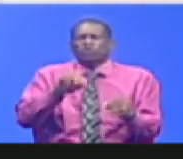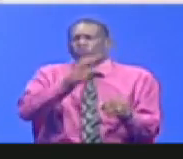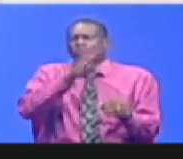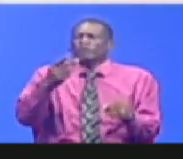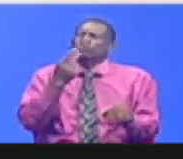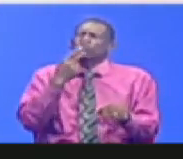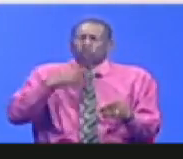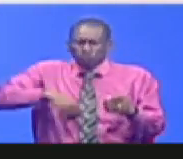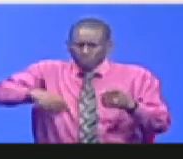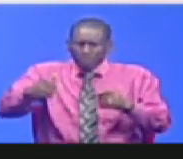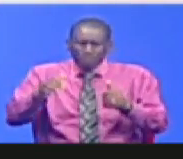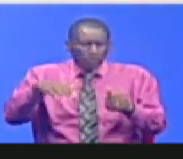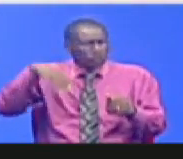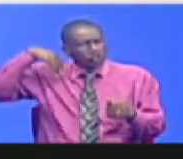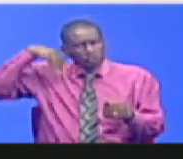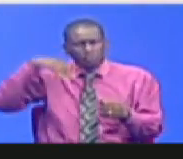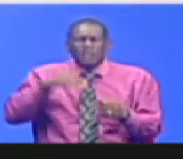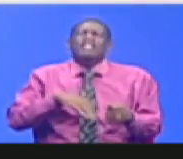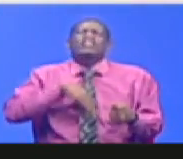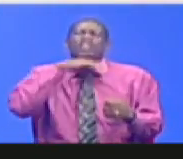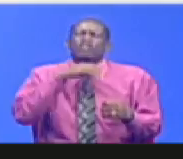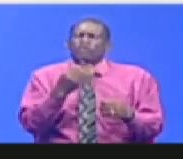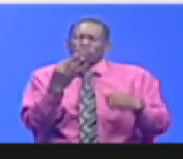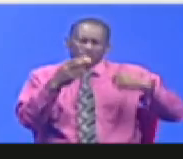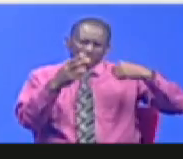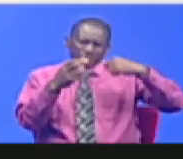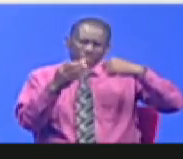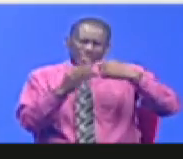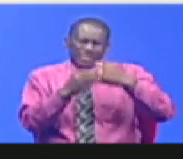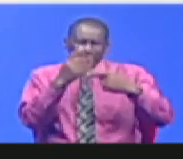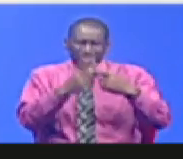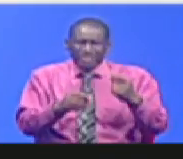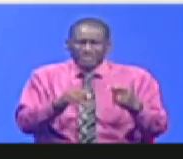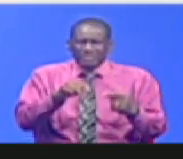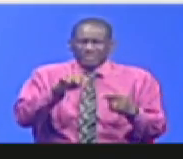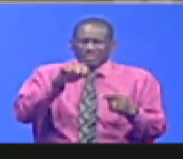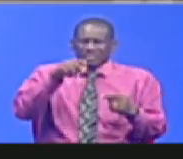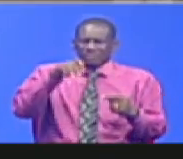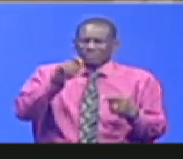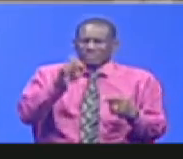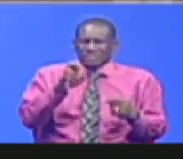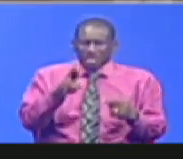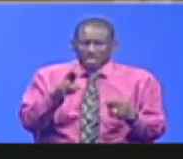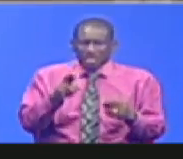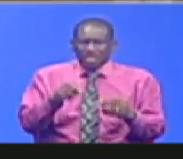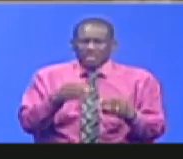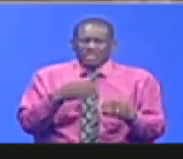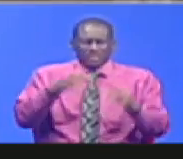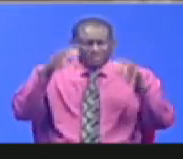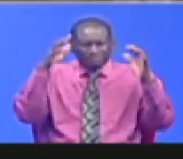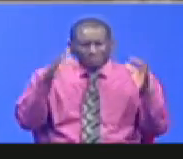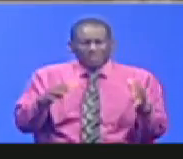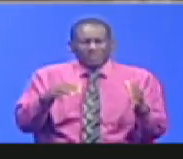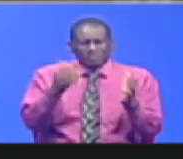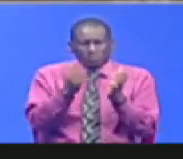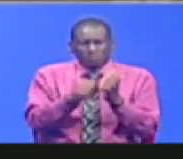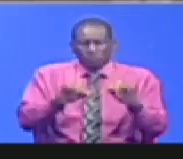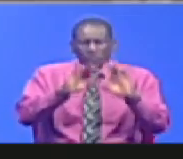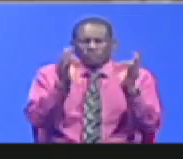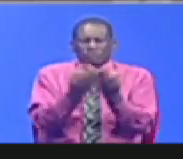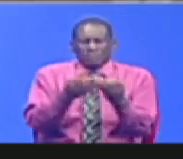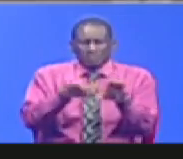their business. The death of 38-year-old Peter Mwaura, better known as Manyanga, has been a big blow to his family as